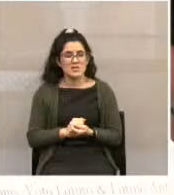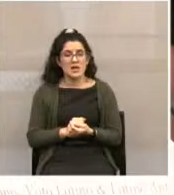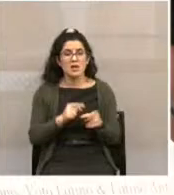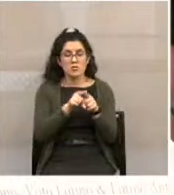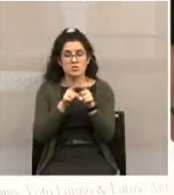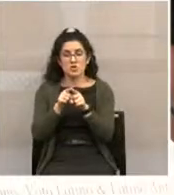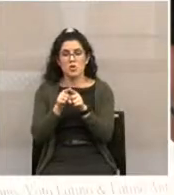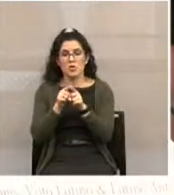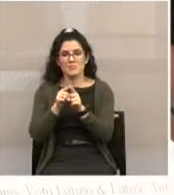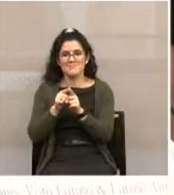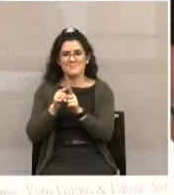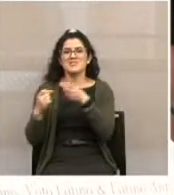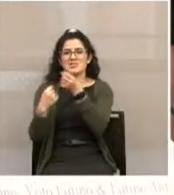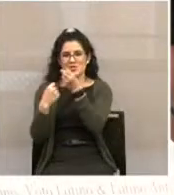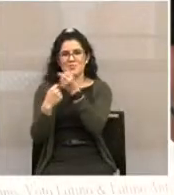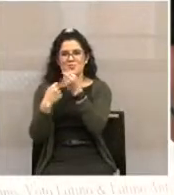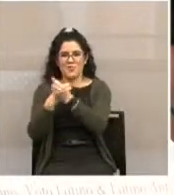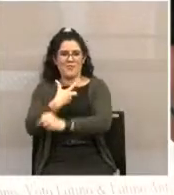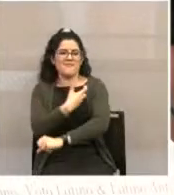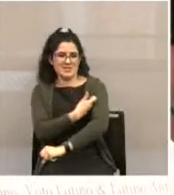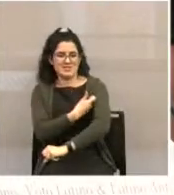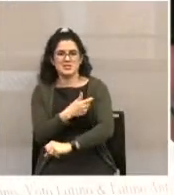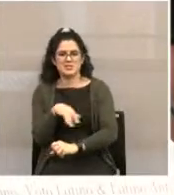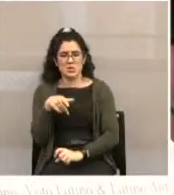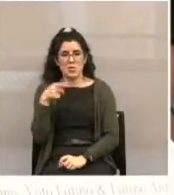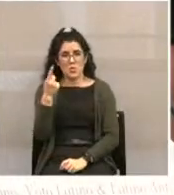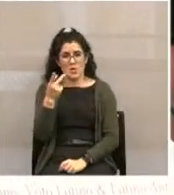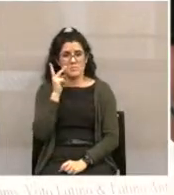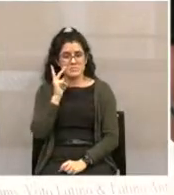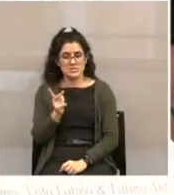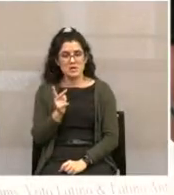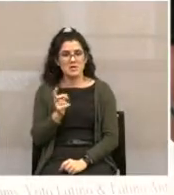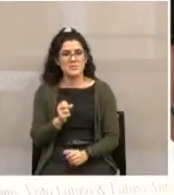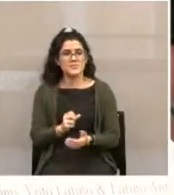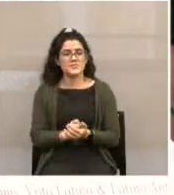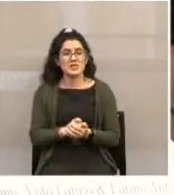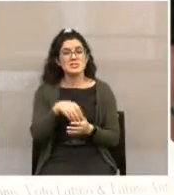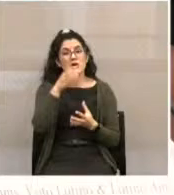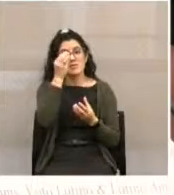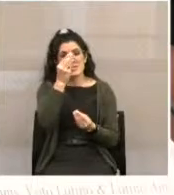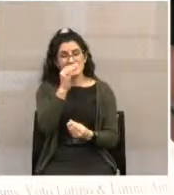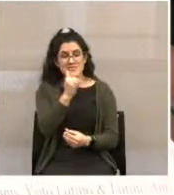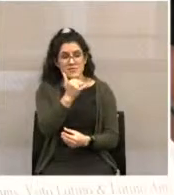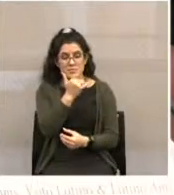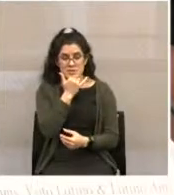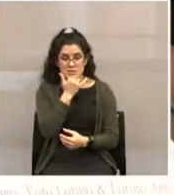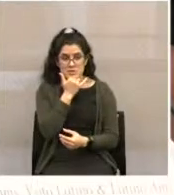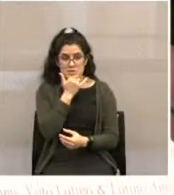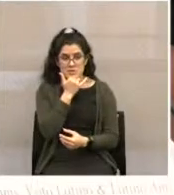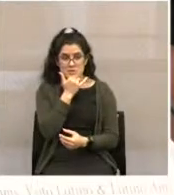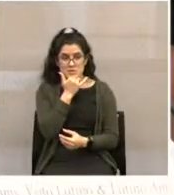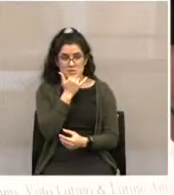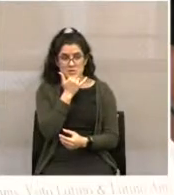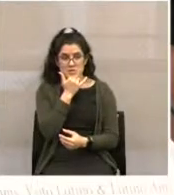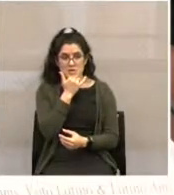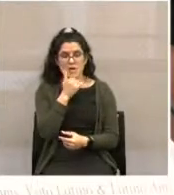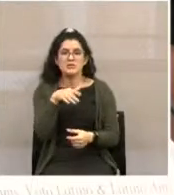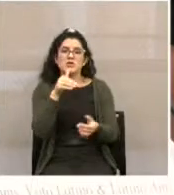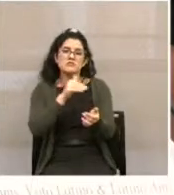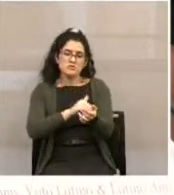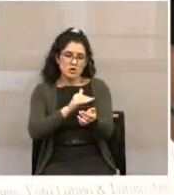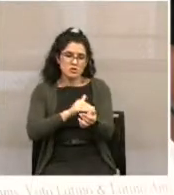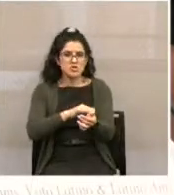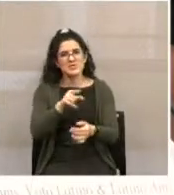pro-vaccination videos, and we learned a lot of things. One of them was debunking disinformation head-on doesn't work. Getting doctors out